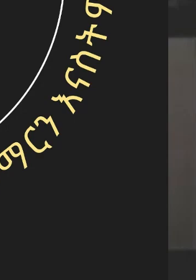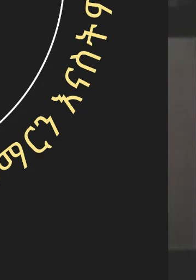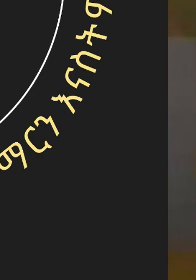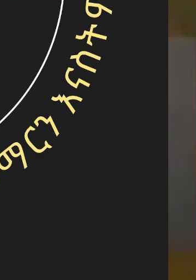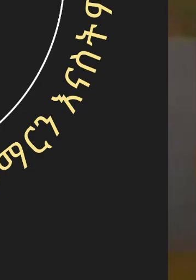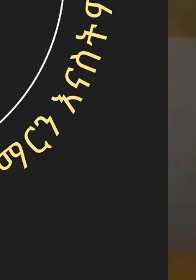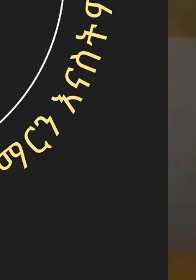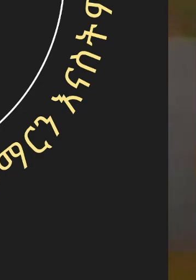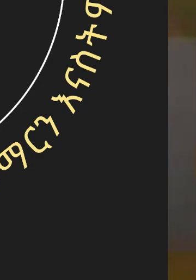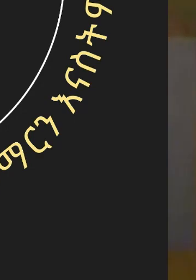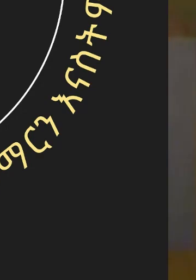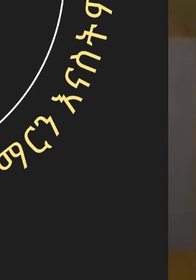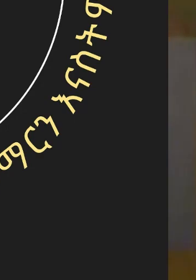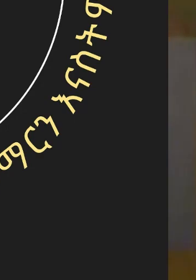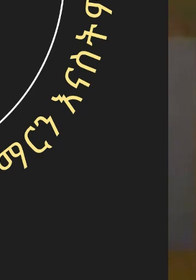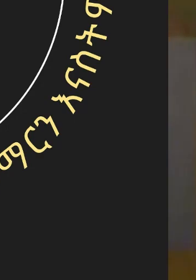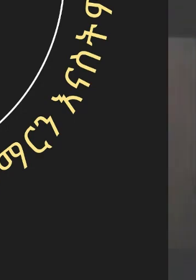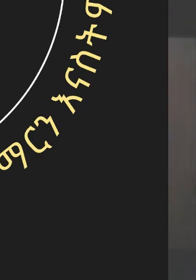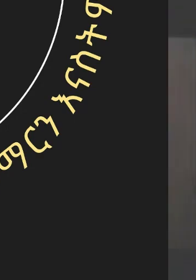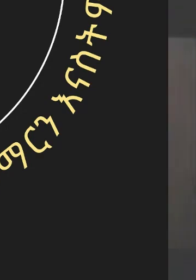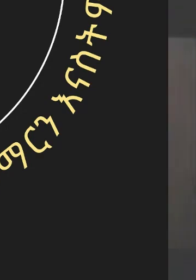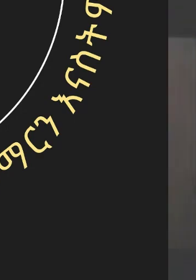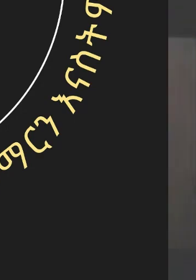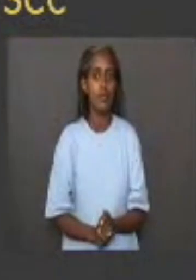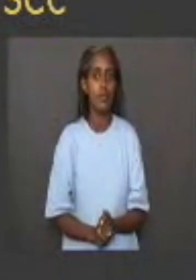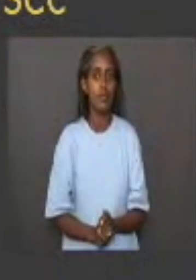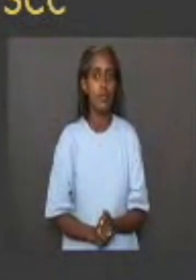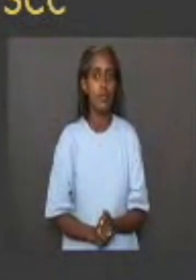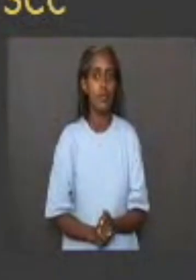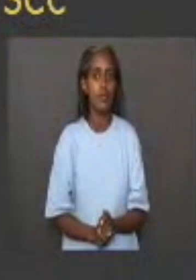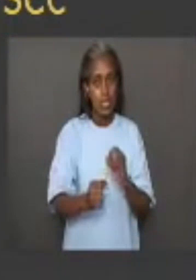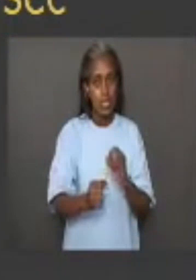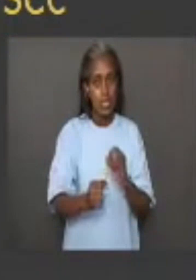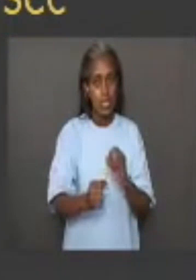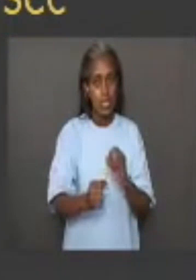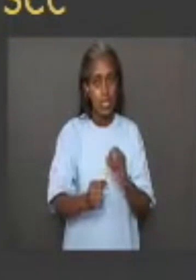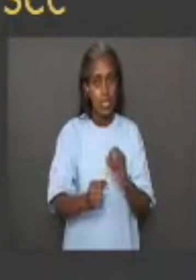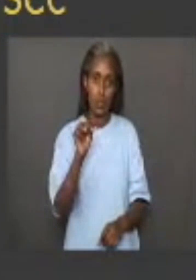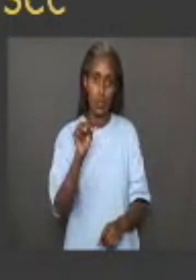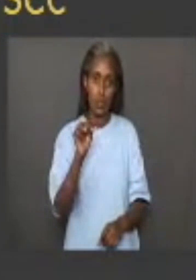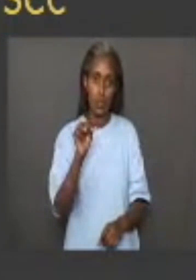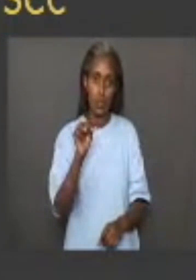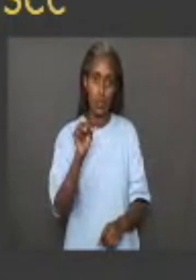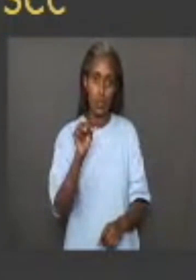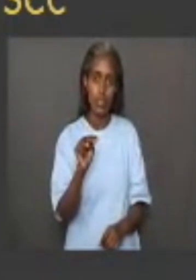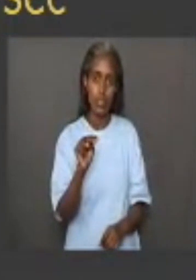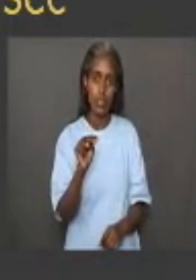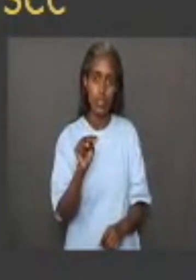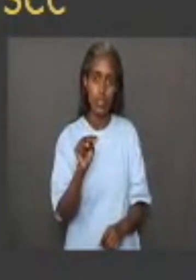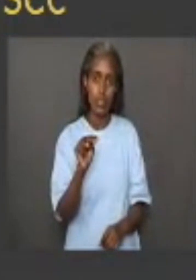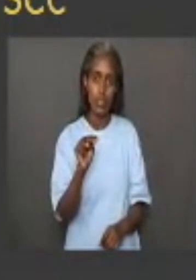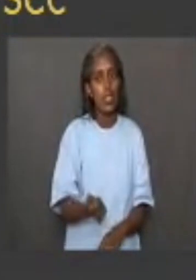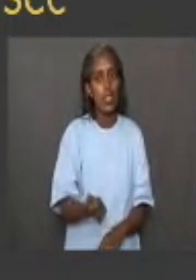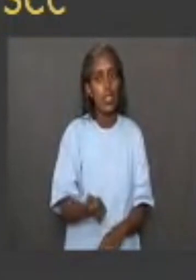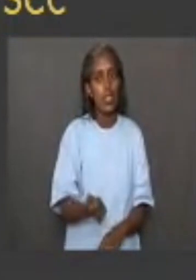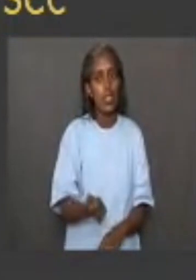Hello, everyone. In scientific notation, the speed of